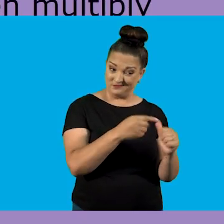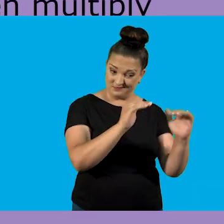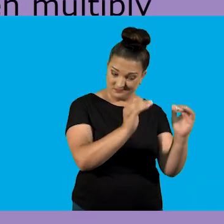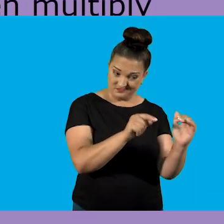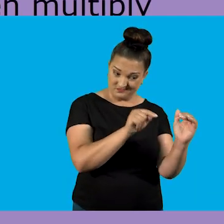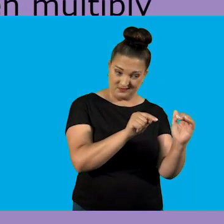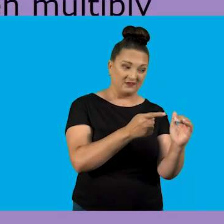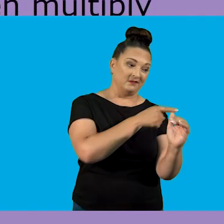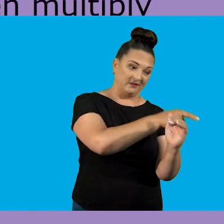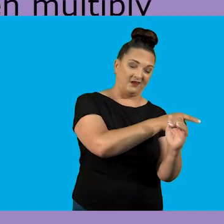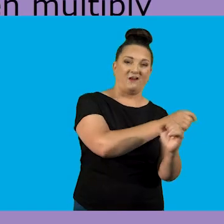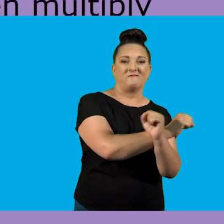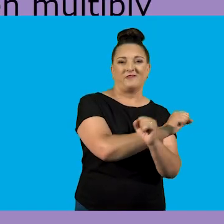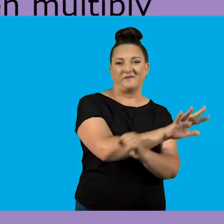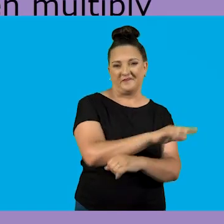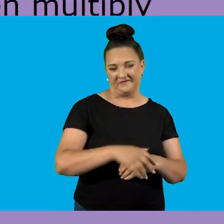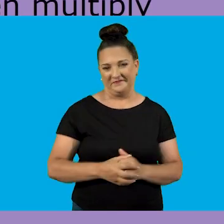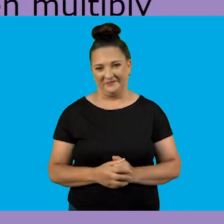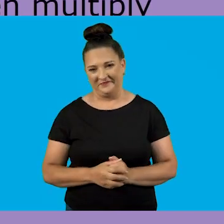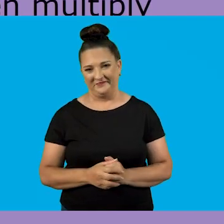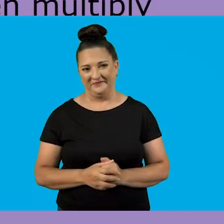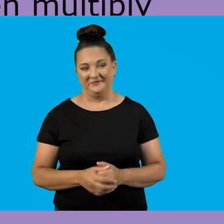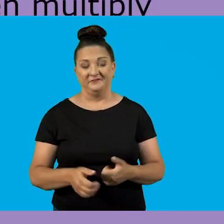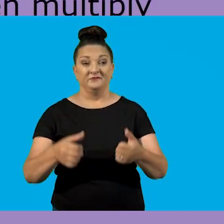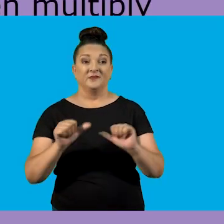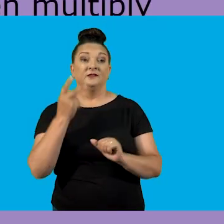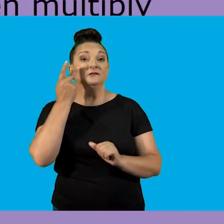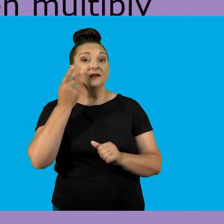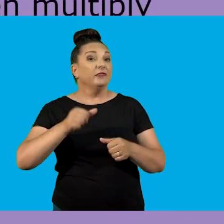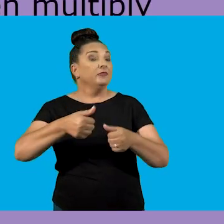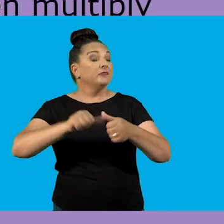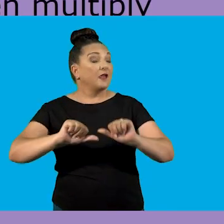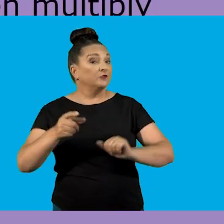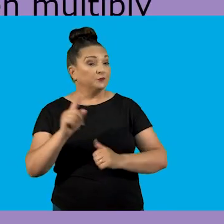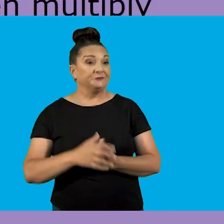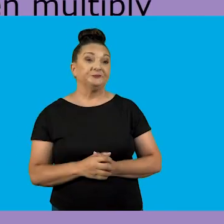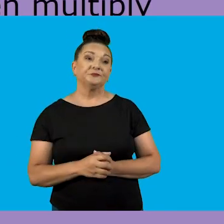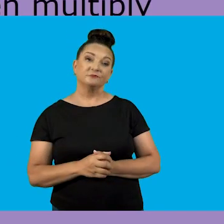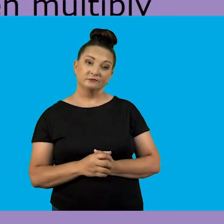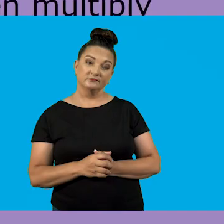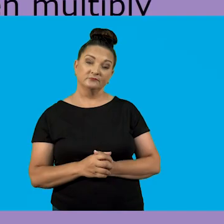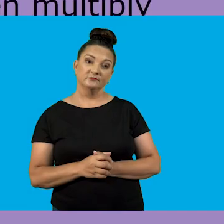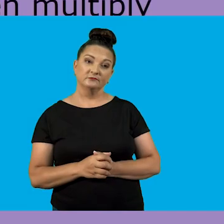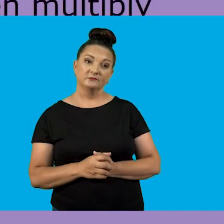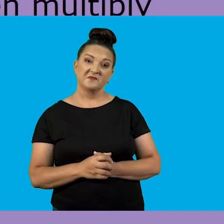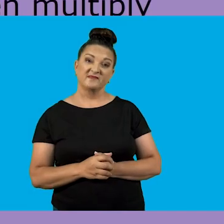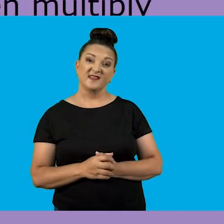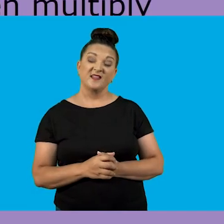from that, we are going to multiply by 5. Let's look at the next one. We have